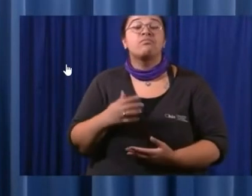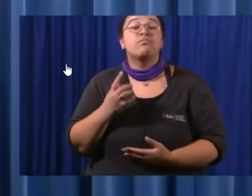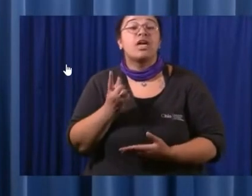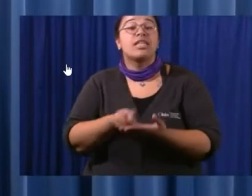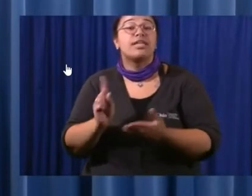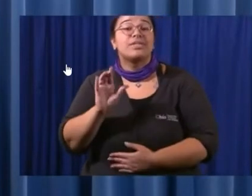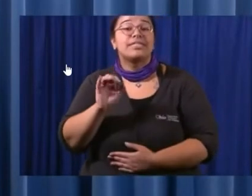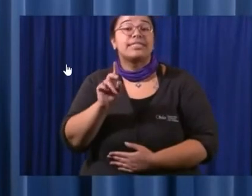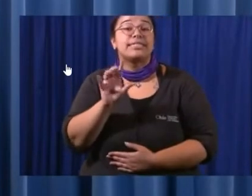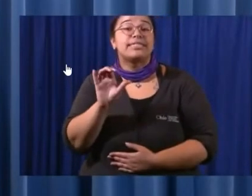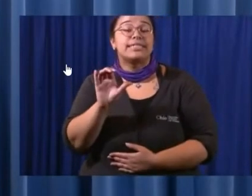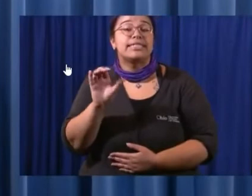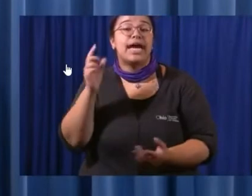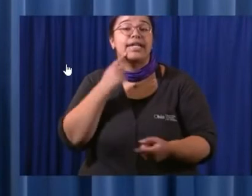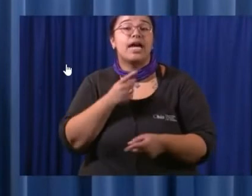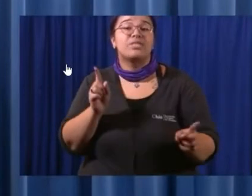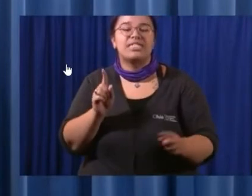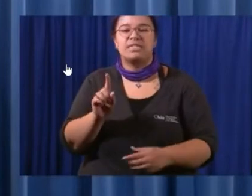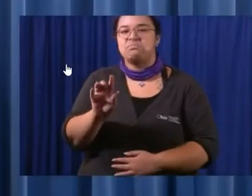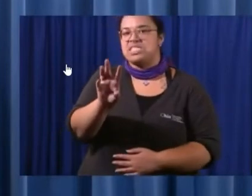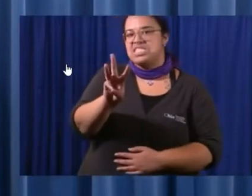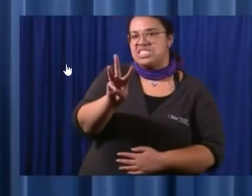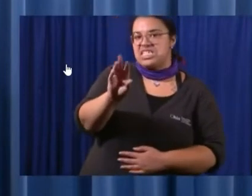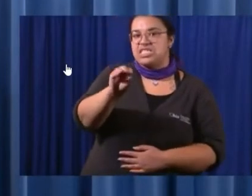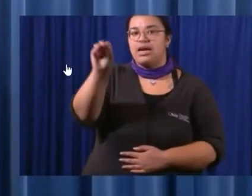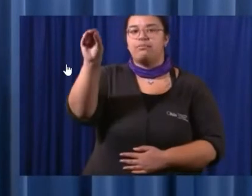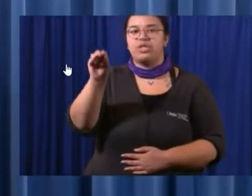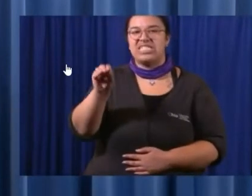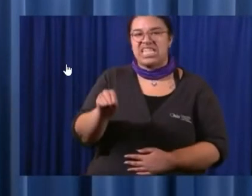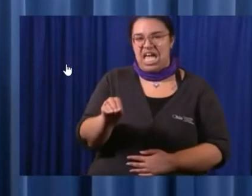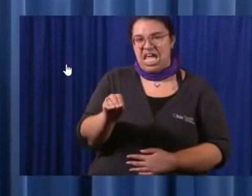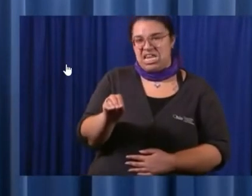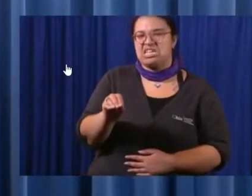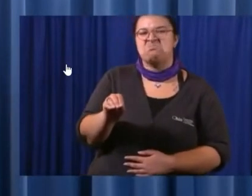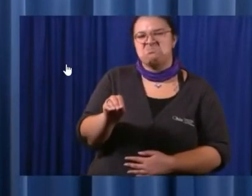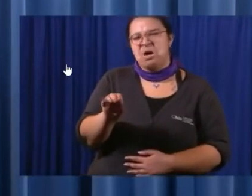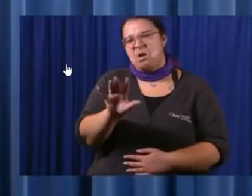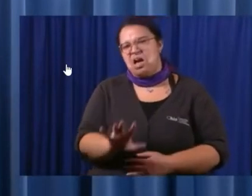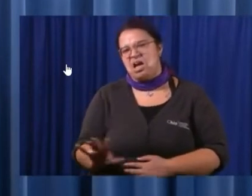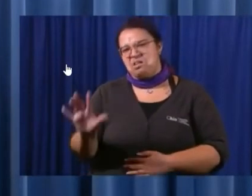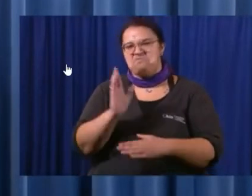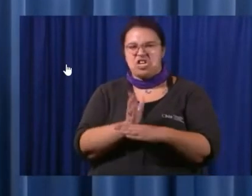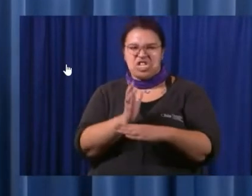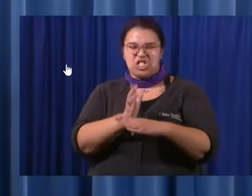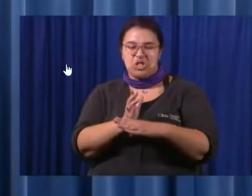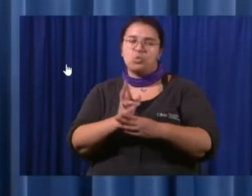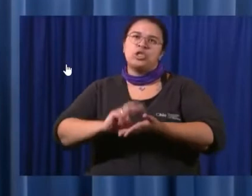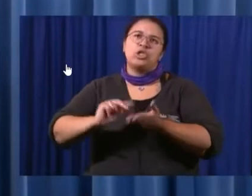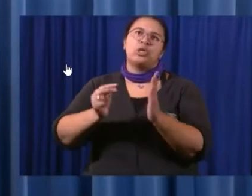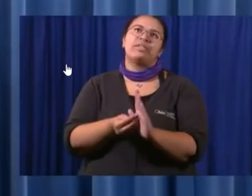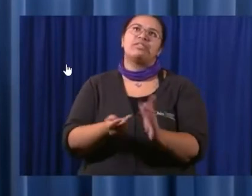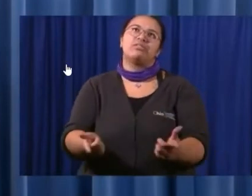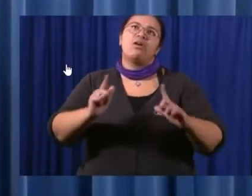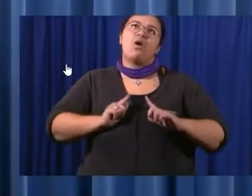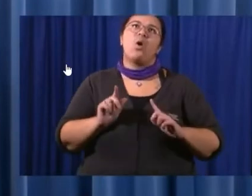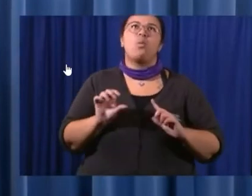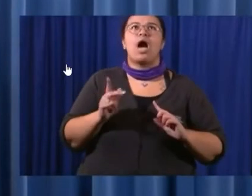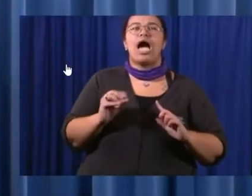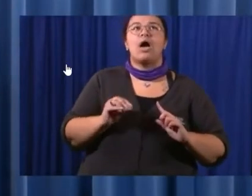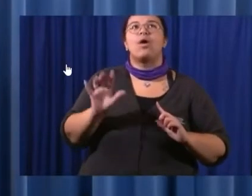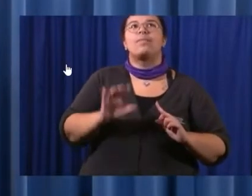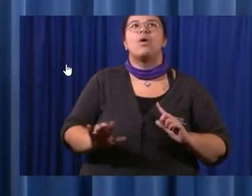result of 6% on average in each state. In the case of Ohio, that would mean at least 700,000 people